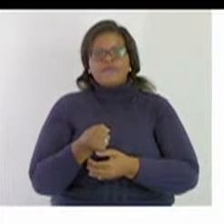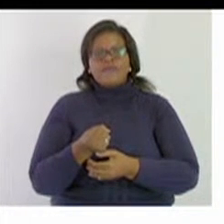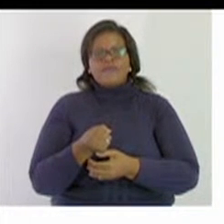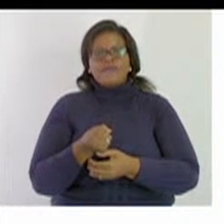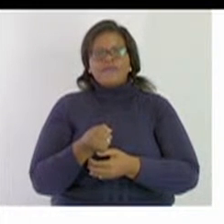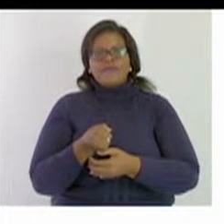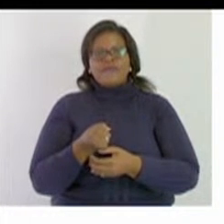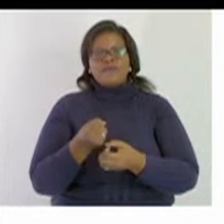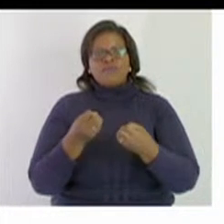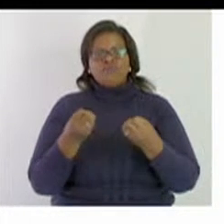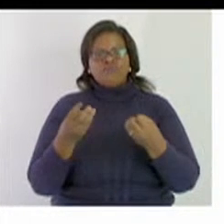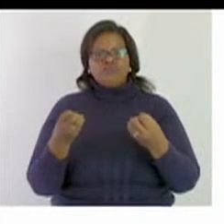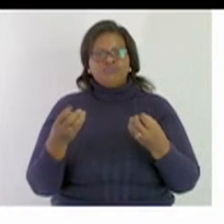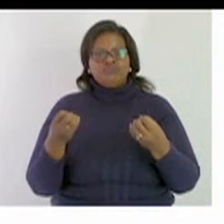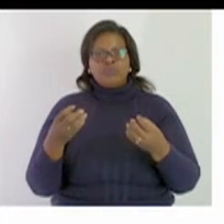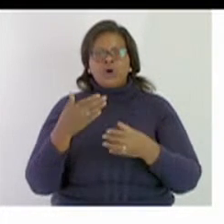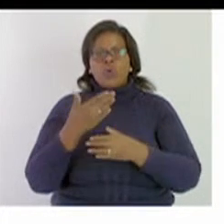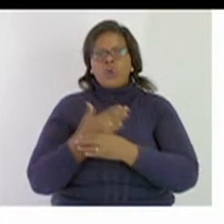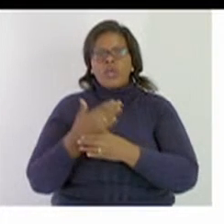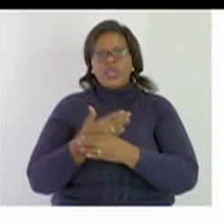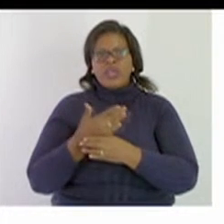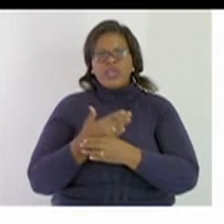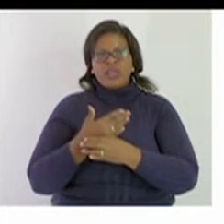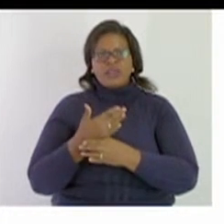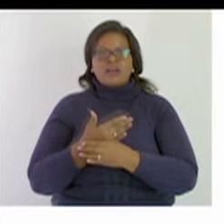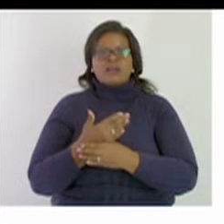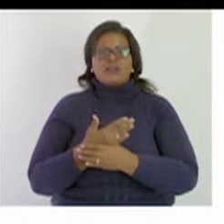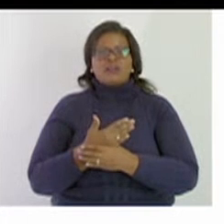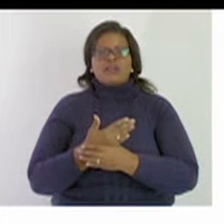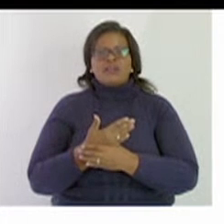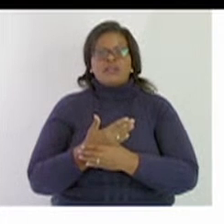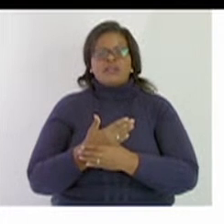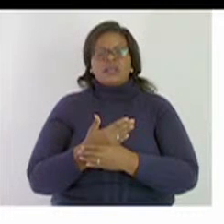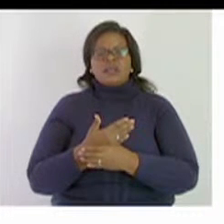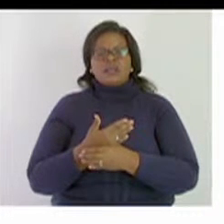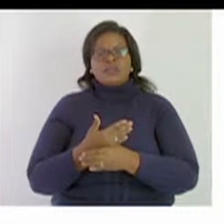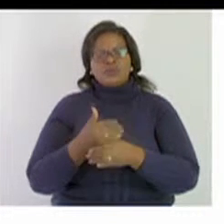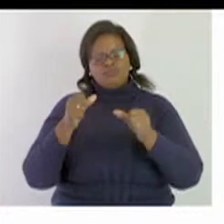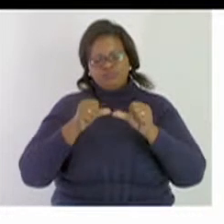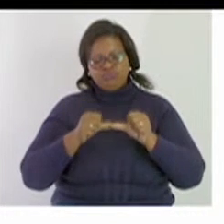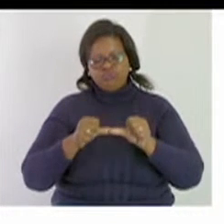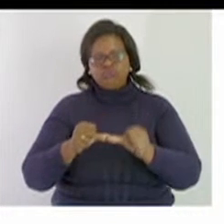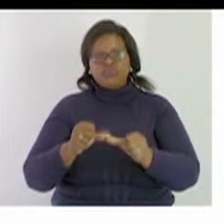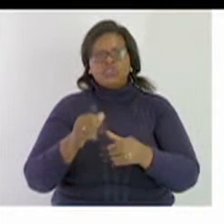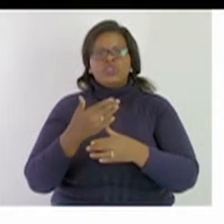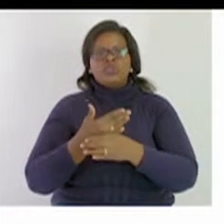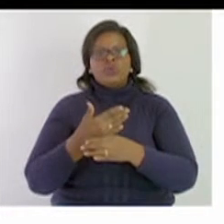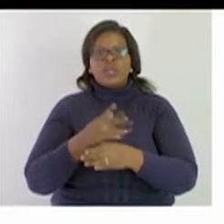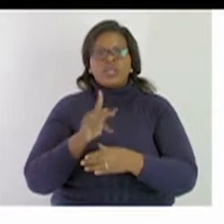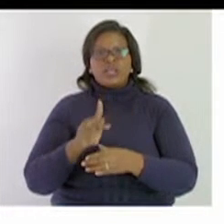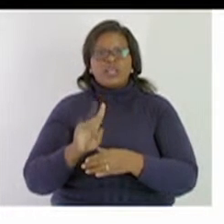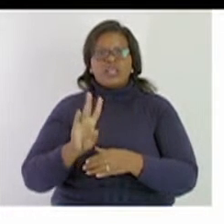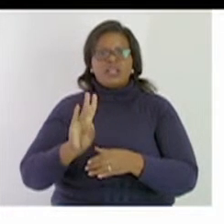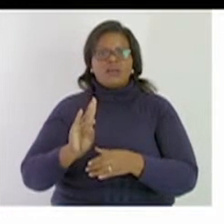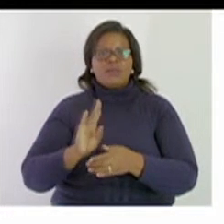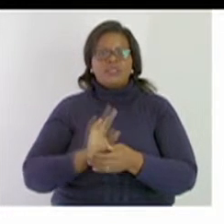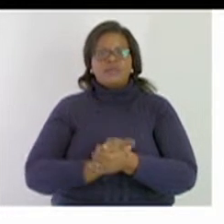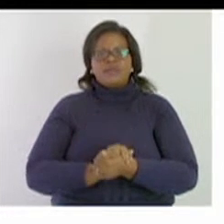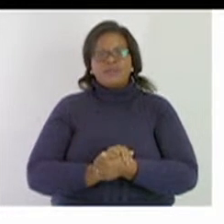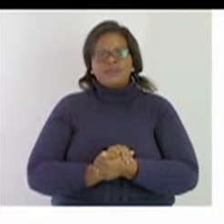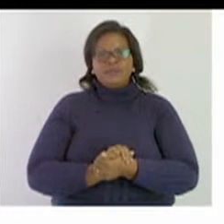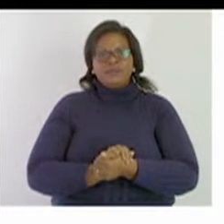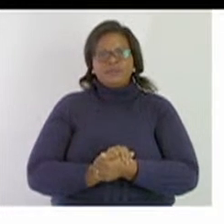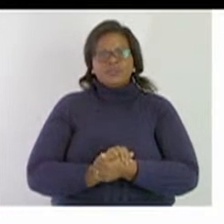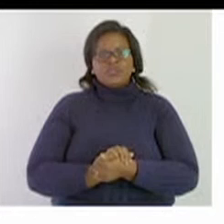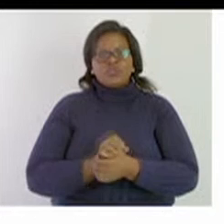more activities. Then there's also extension work. So if you really want to challenge